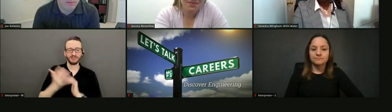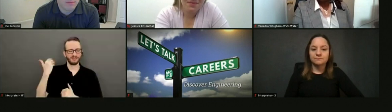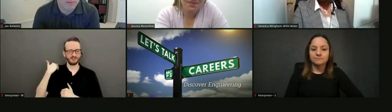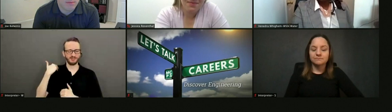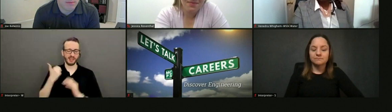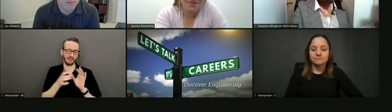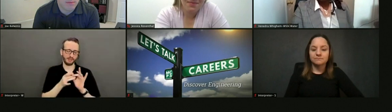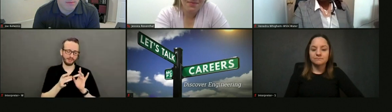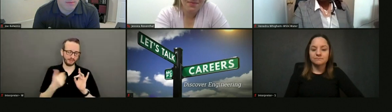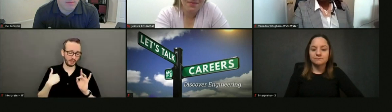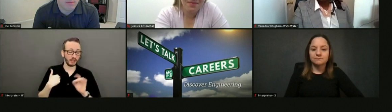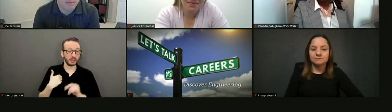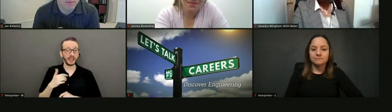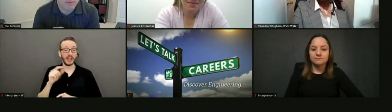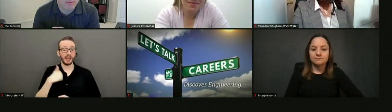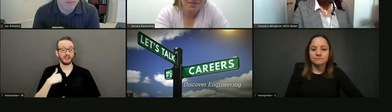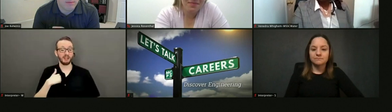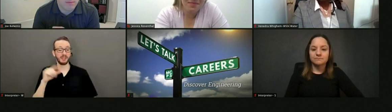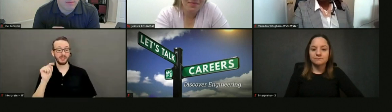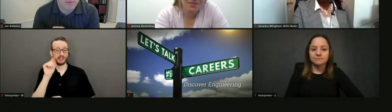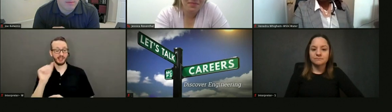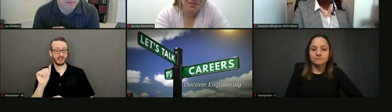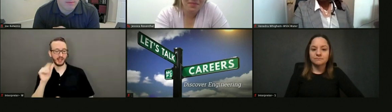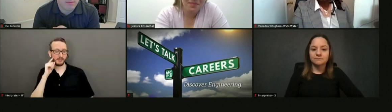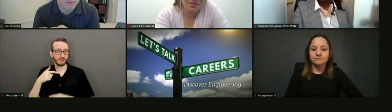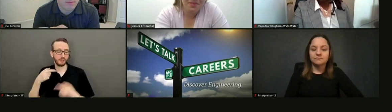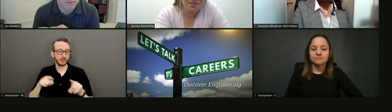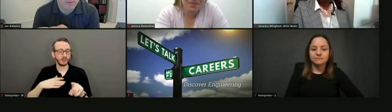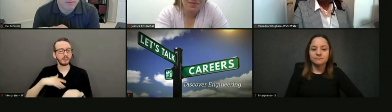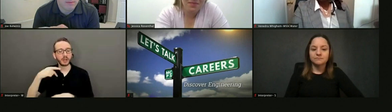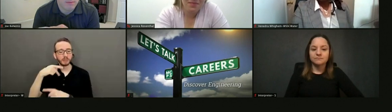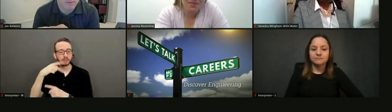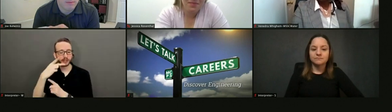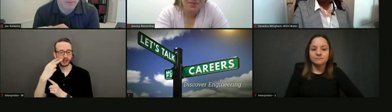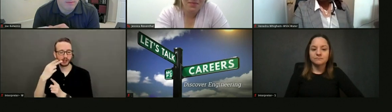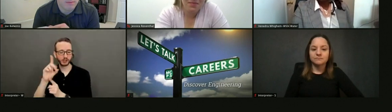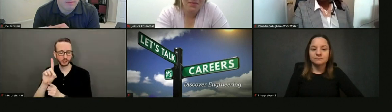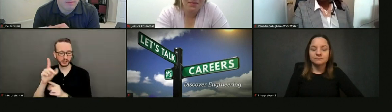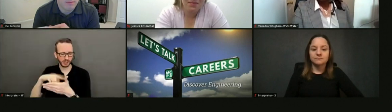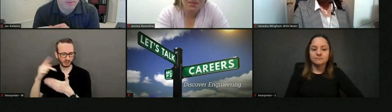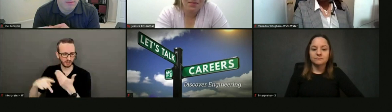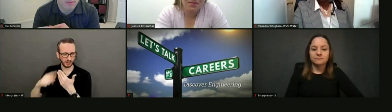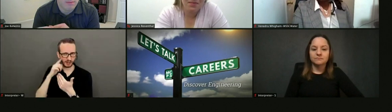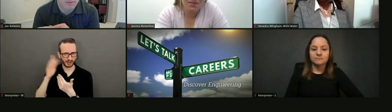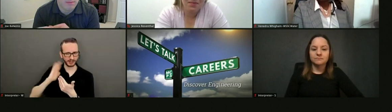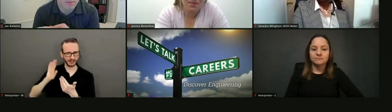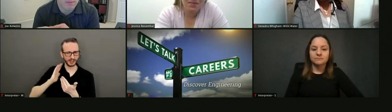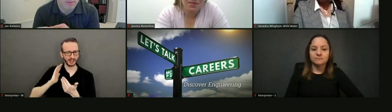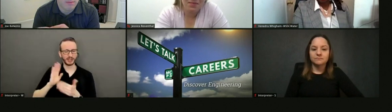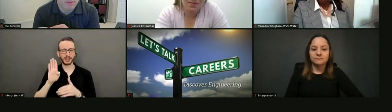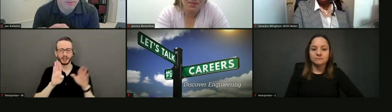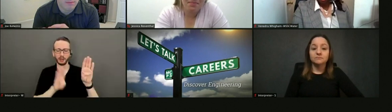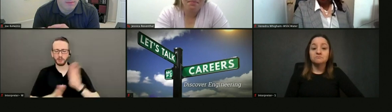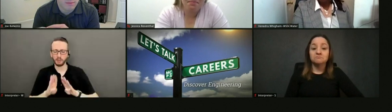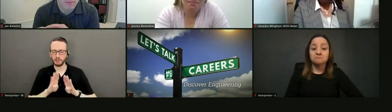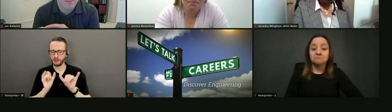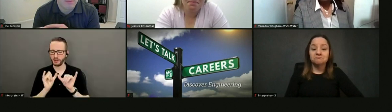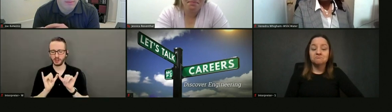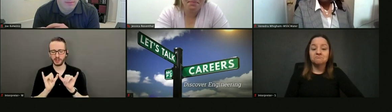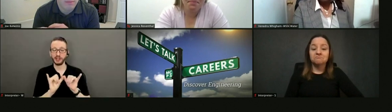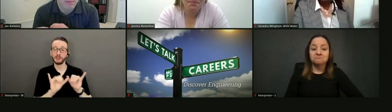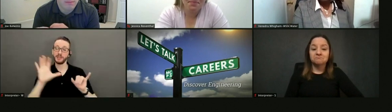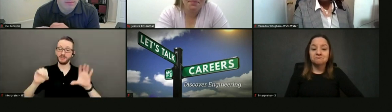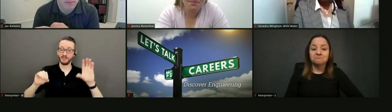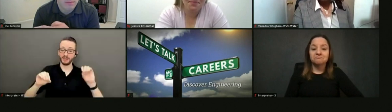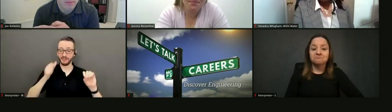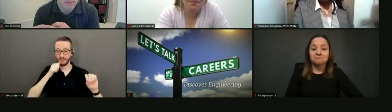was TAing just a couple years ago for my PhD, I think in bioengineering, it was almost 50-50 female, which is